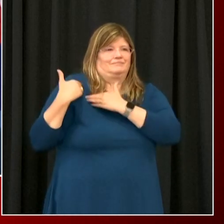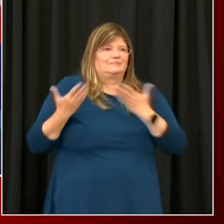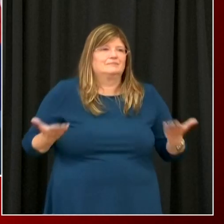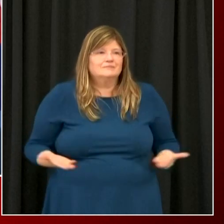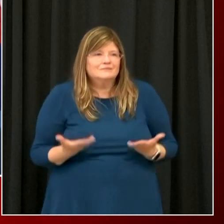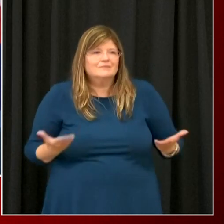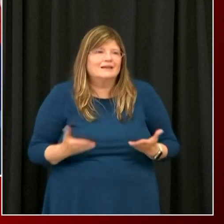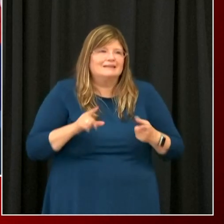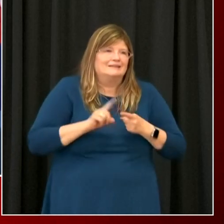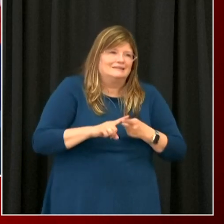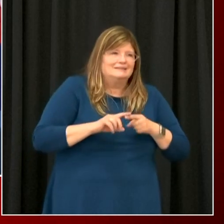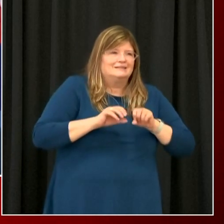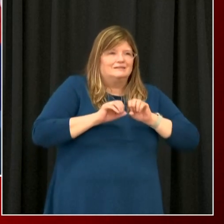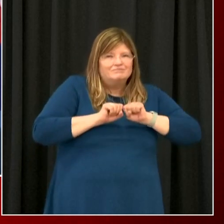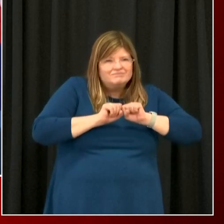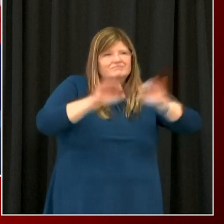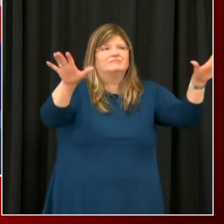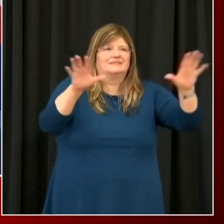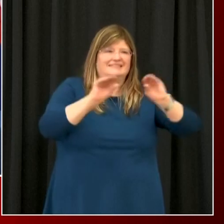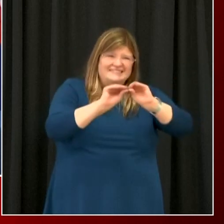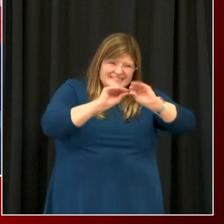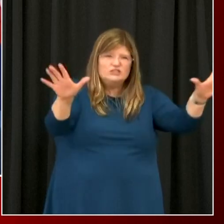clear message to our nation.